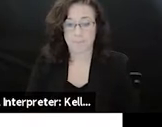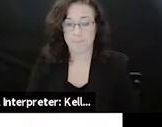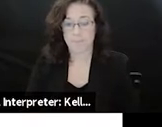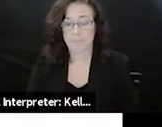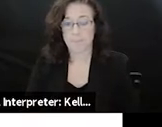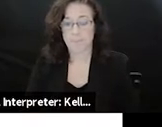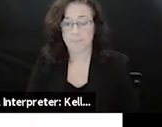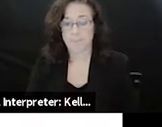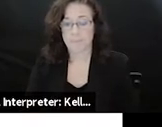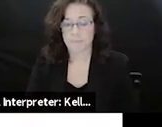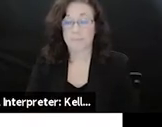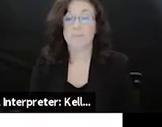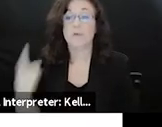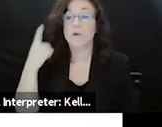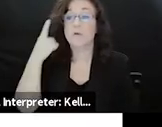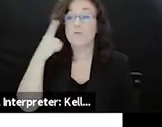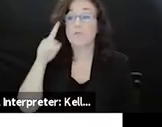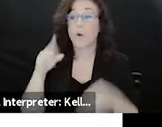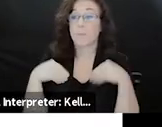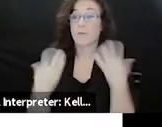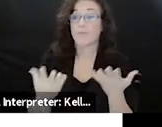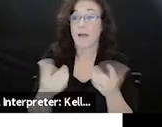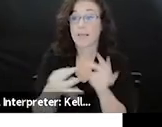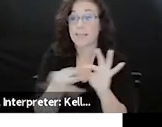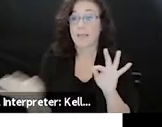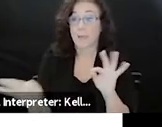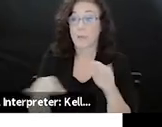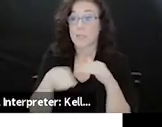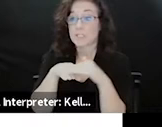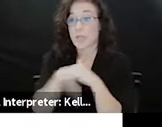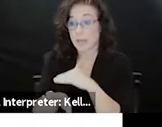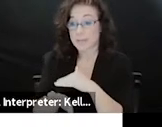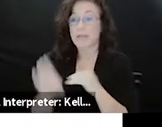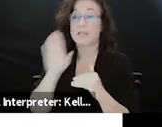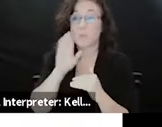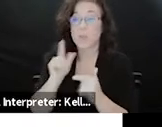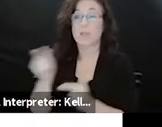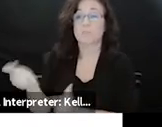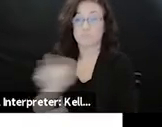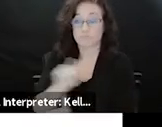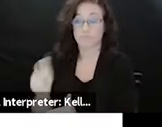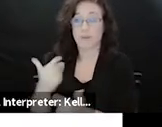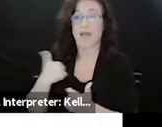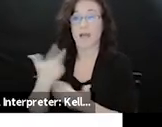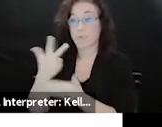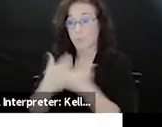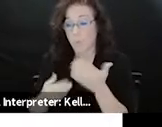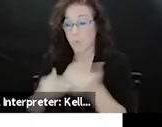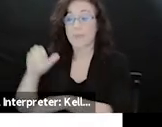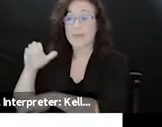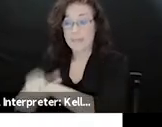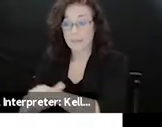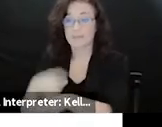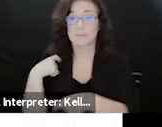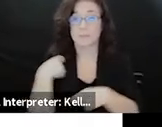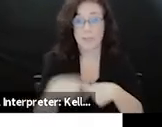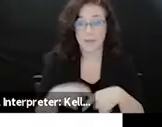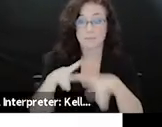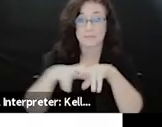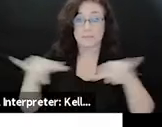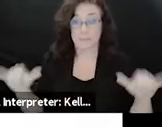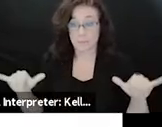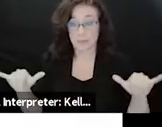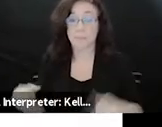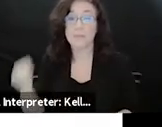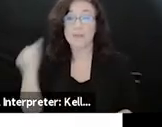in order to provide language access we will be providing simultaneous bi-directional interpretation in english and spanish if you are bilingual you